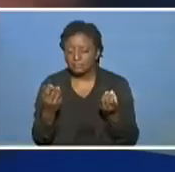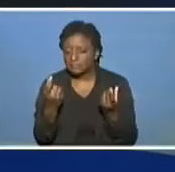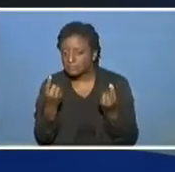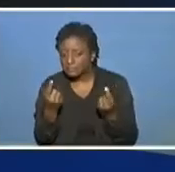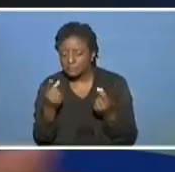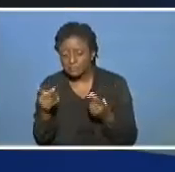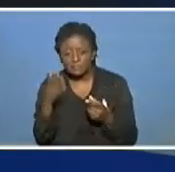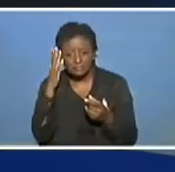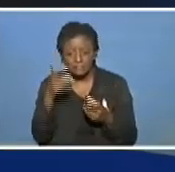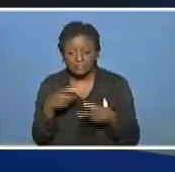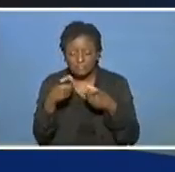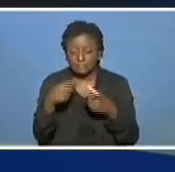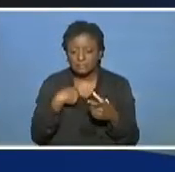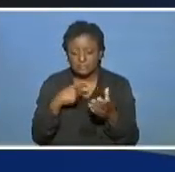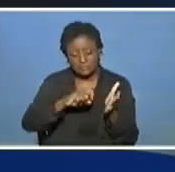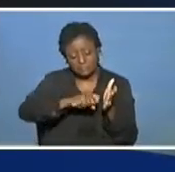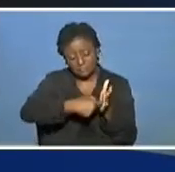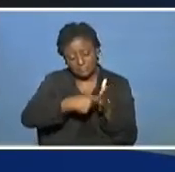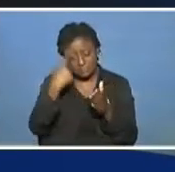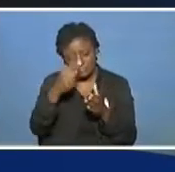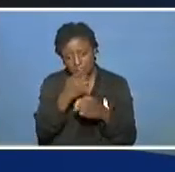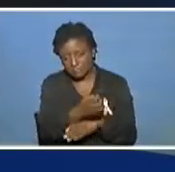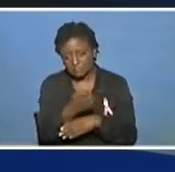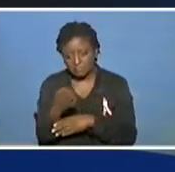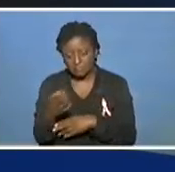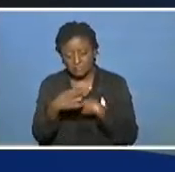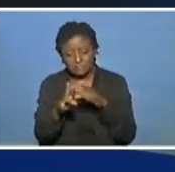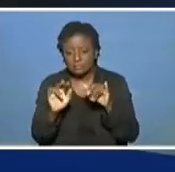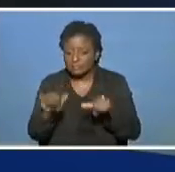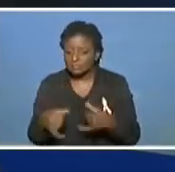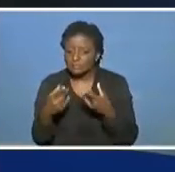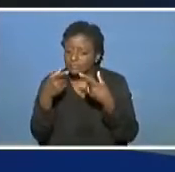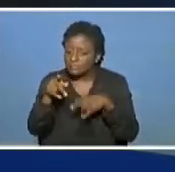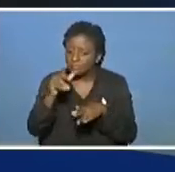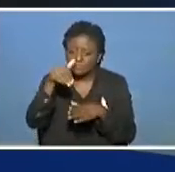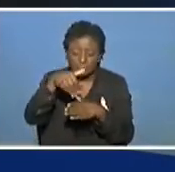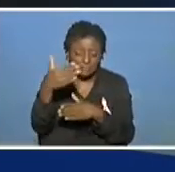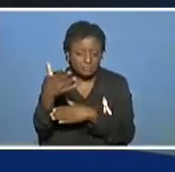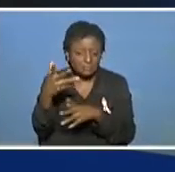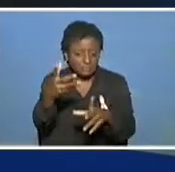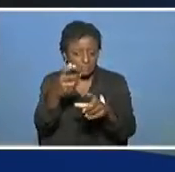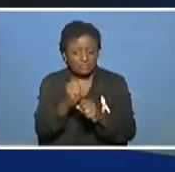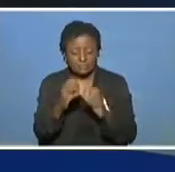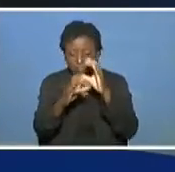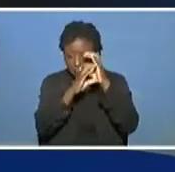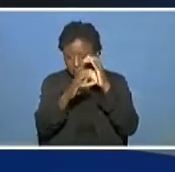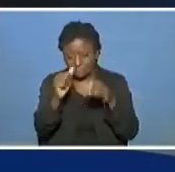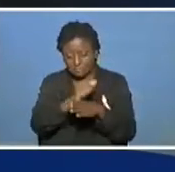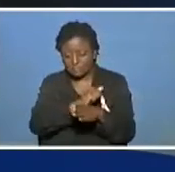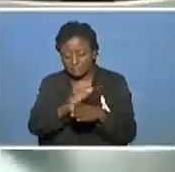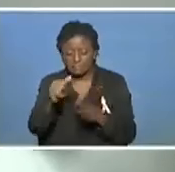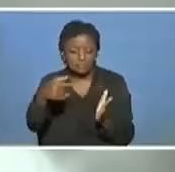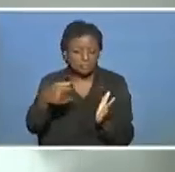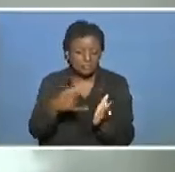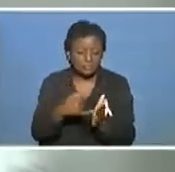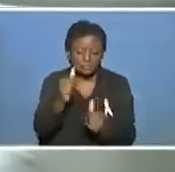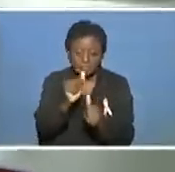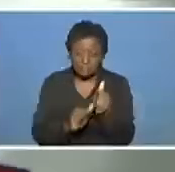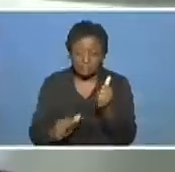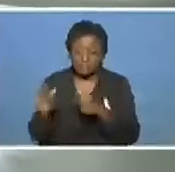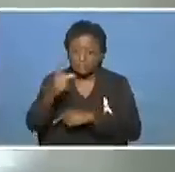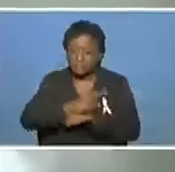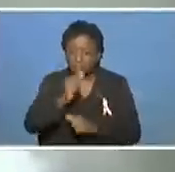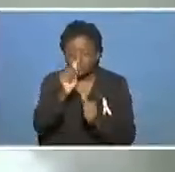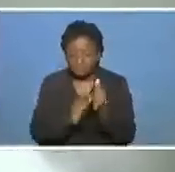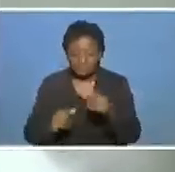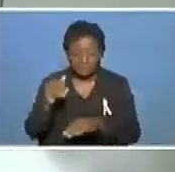he gave me some keys for the equipment room. He said, just go in there, grab a camera, and practice it every day, every night. Gibson recalls